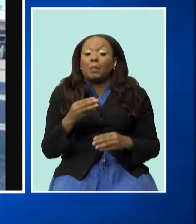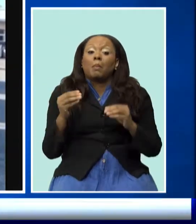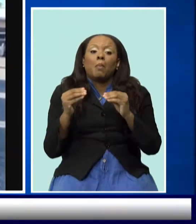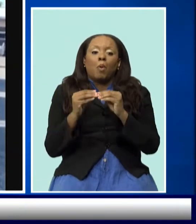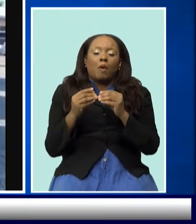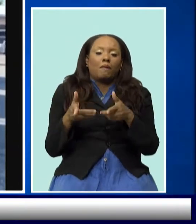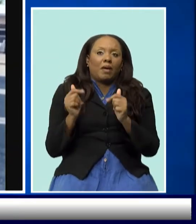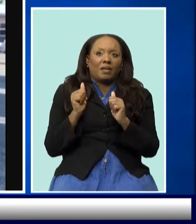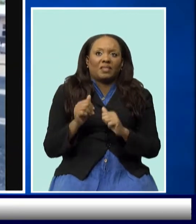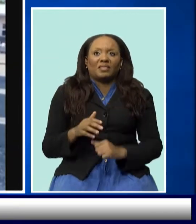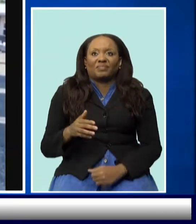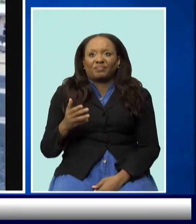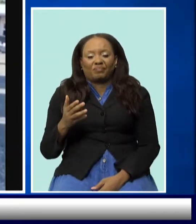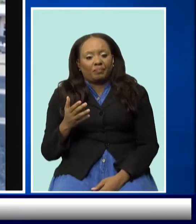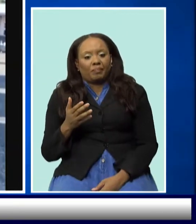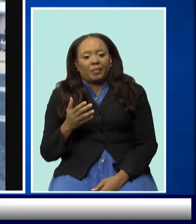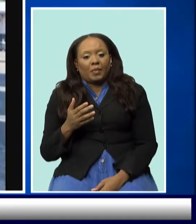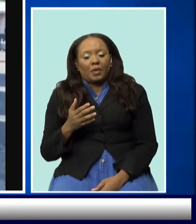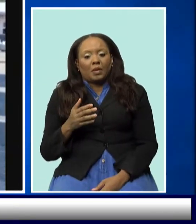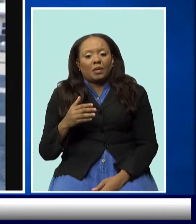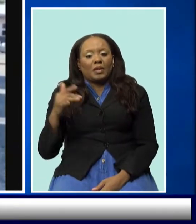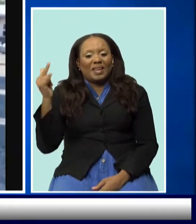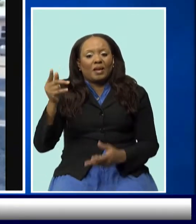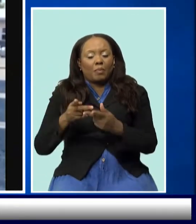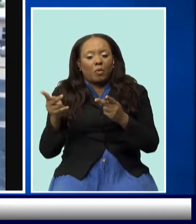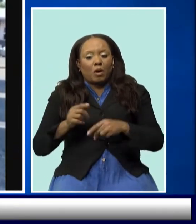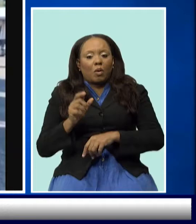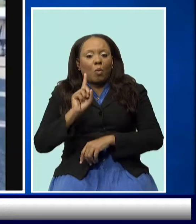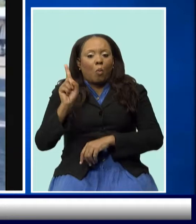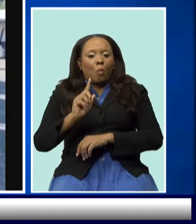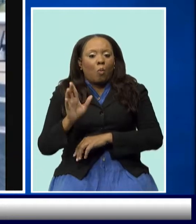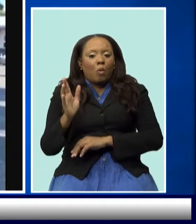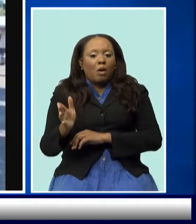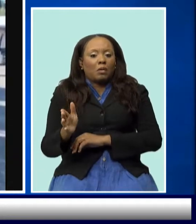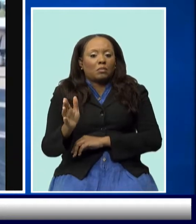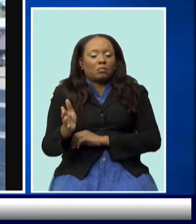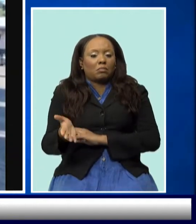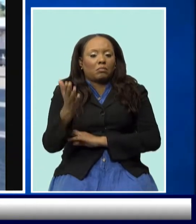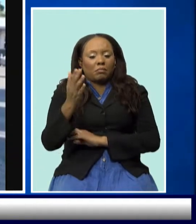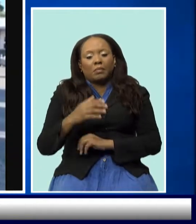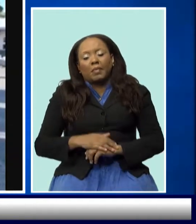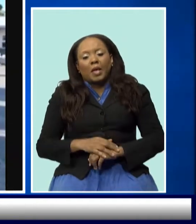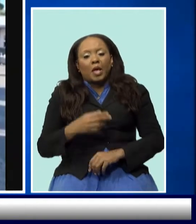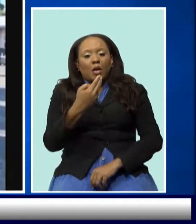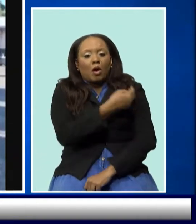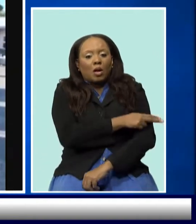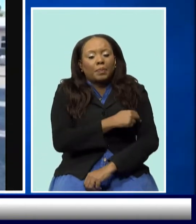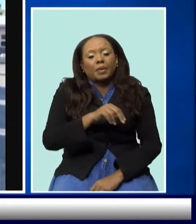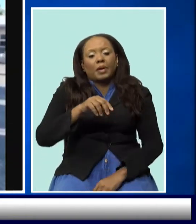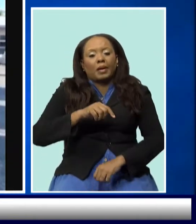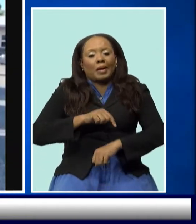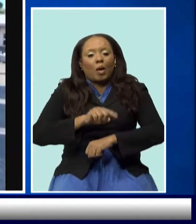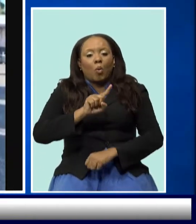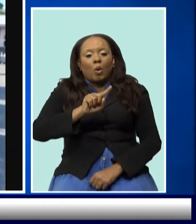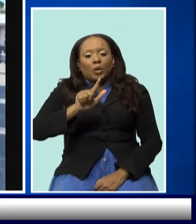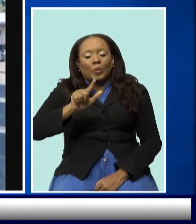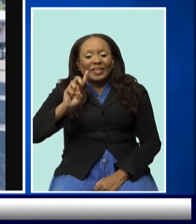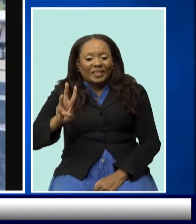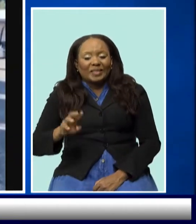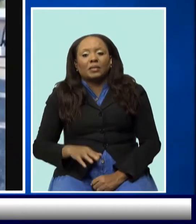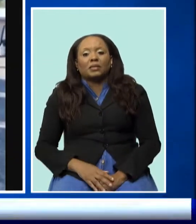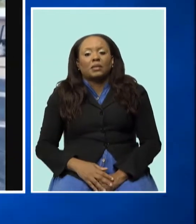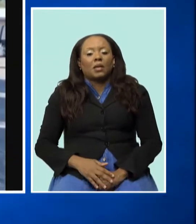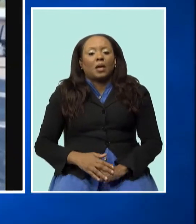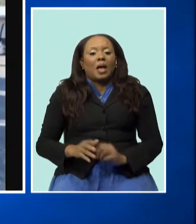Airport was restored at approximately 1 p.m., the QEH at about 1:26 p.m., and then Bridgetown and its environs